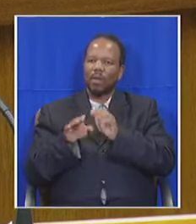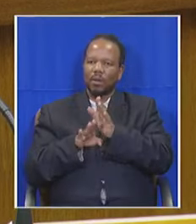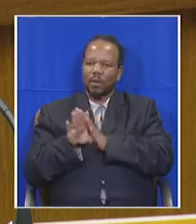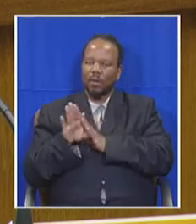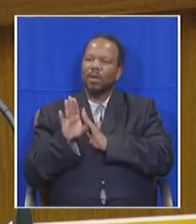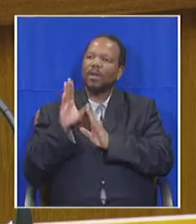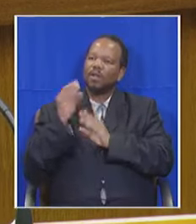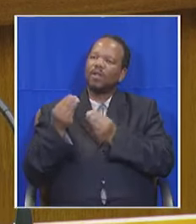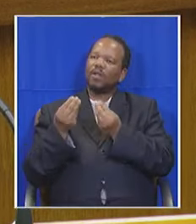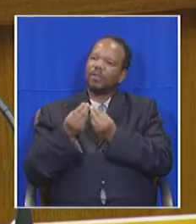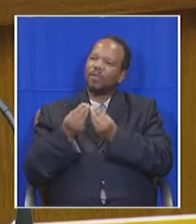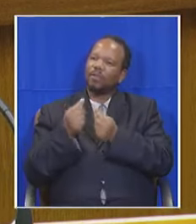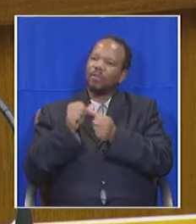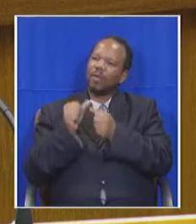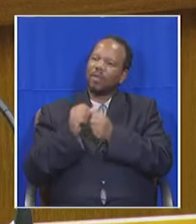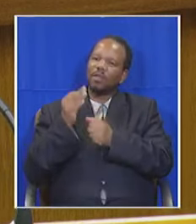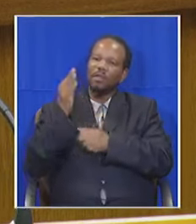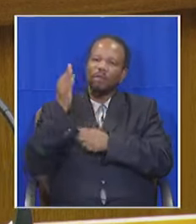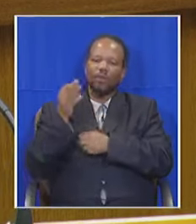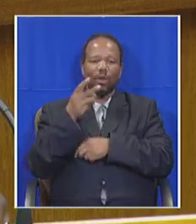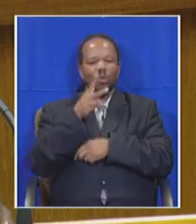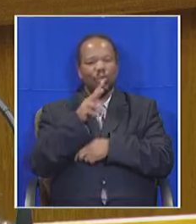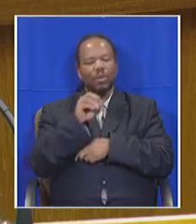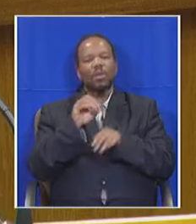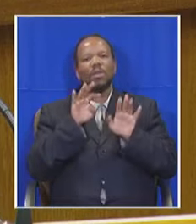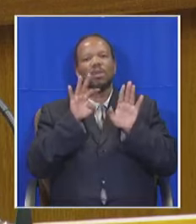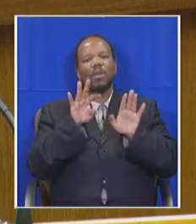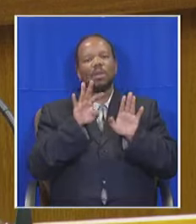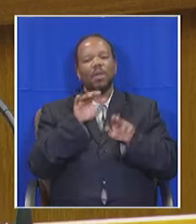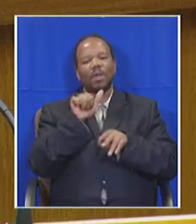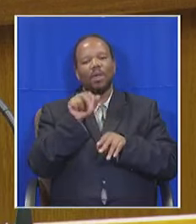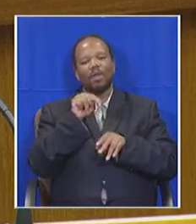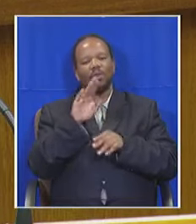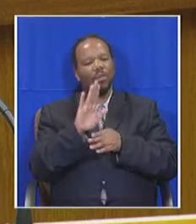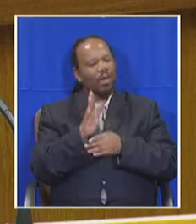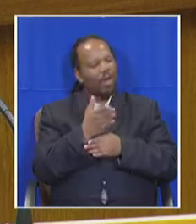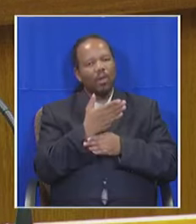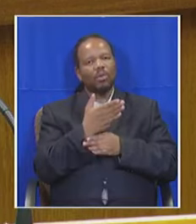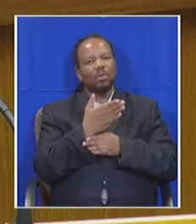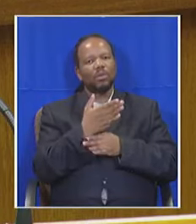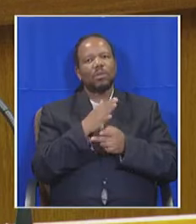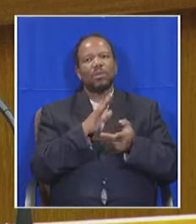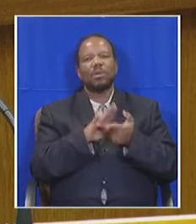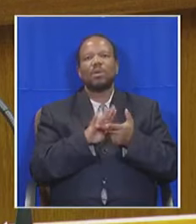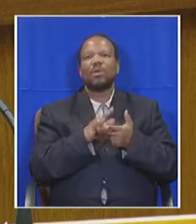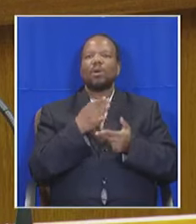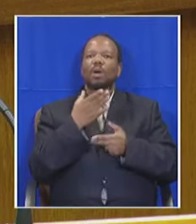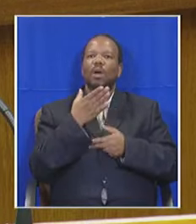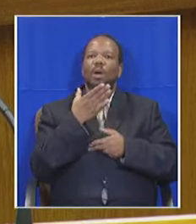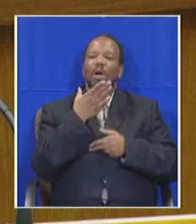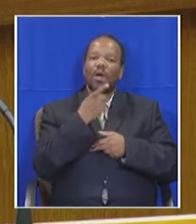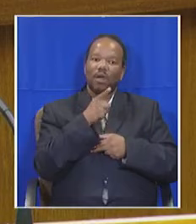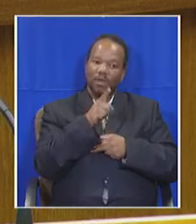light at the end of the channel. Come 2019, the ANC will be out. Leaders of merit will act according to the mandate